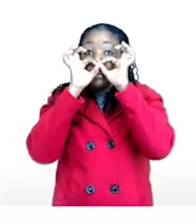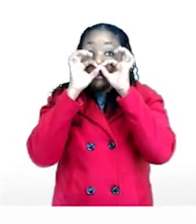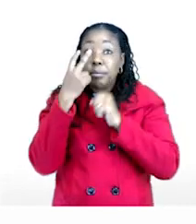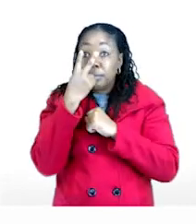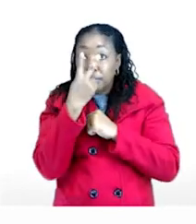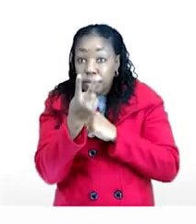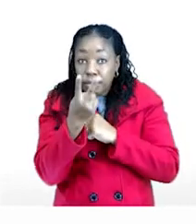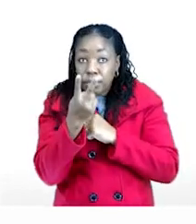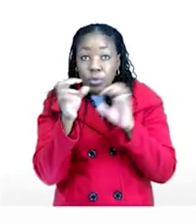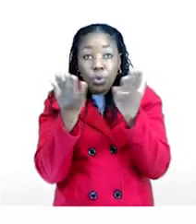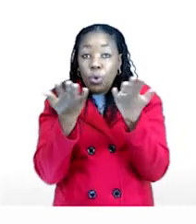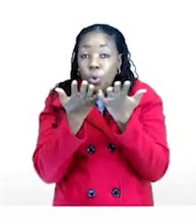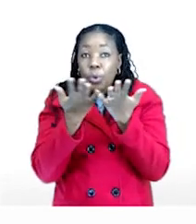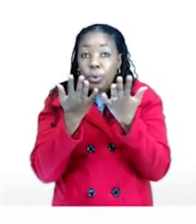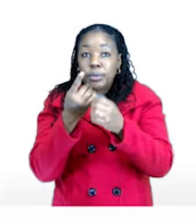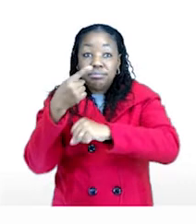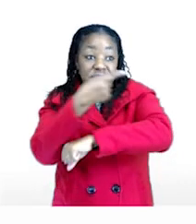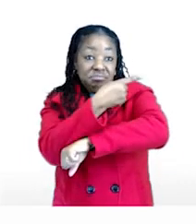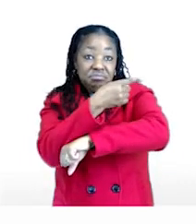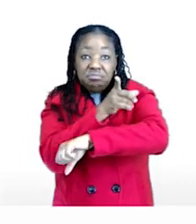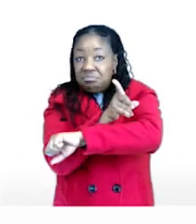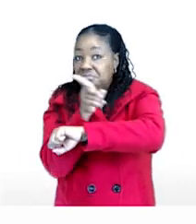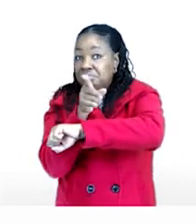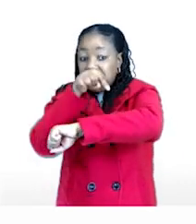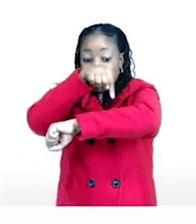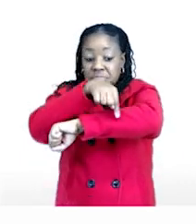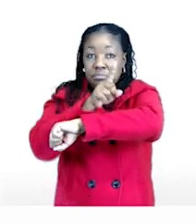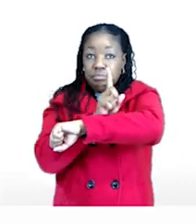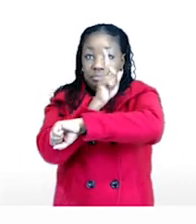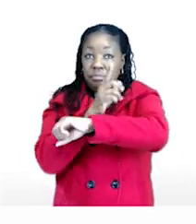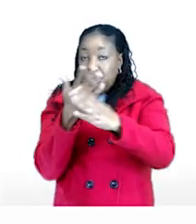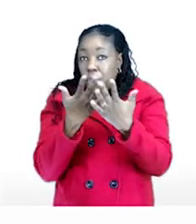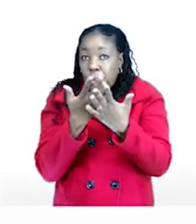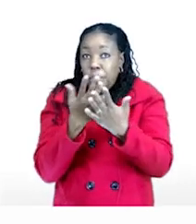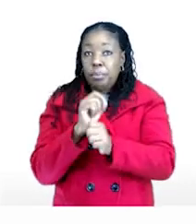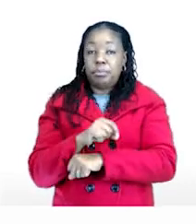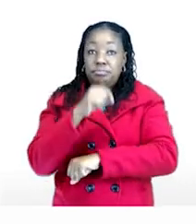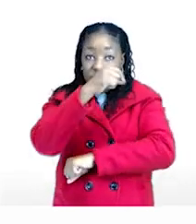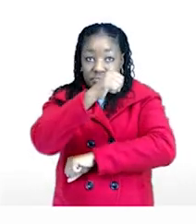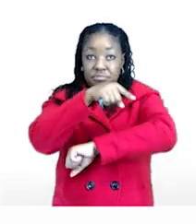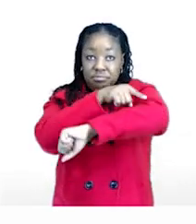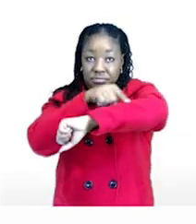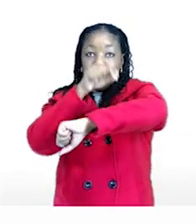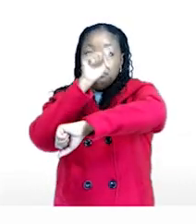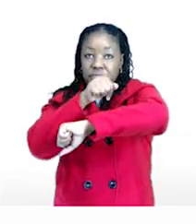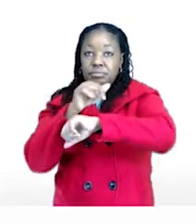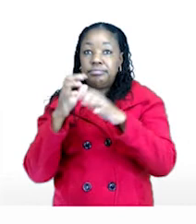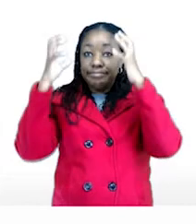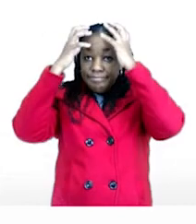Let's look at the next animal, the lion. In which direction is the